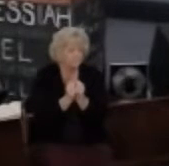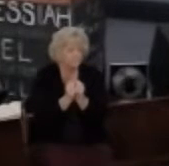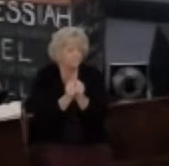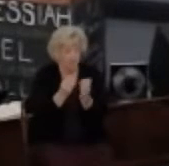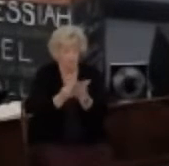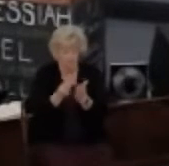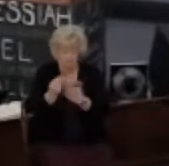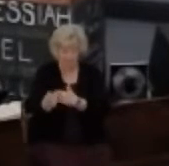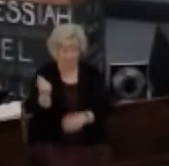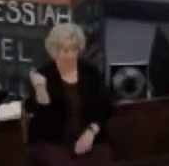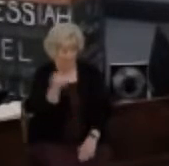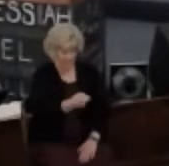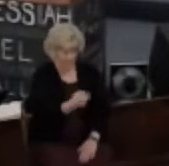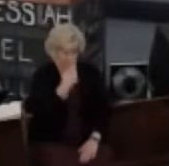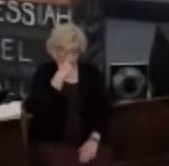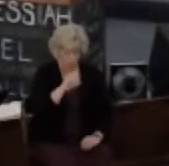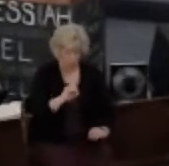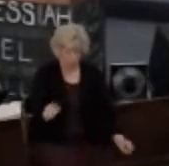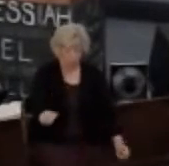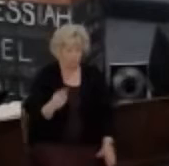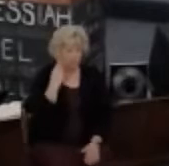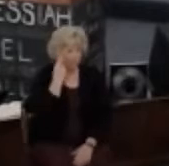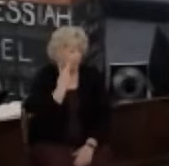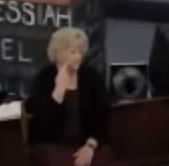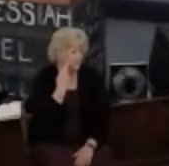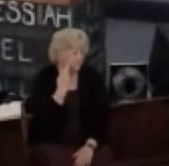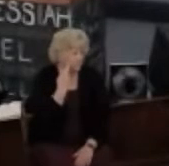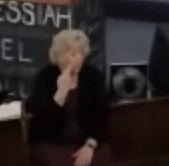your spouse a gift for no reason at all?